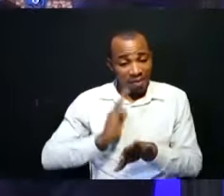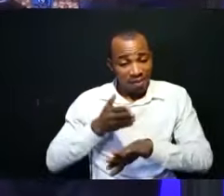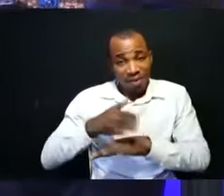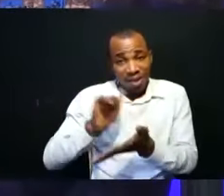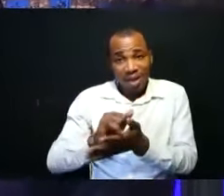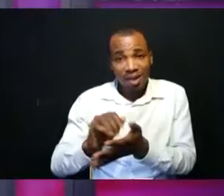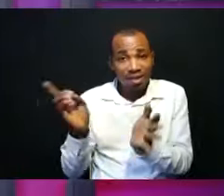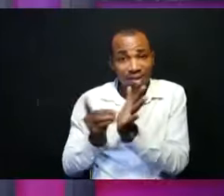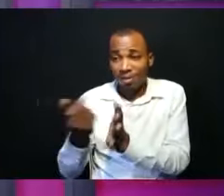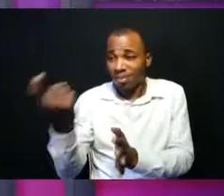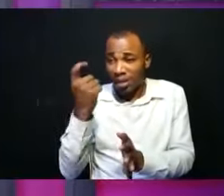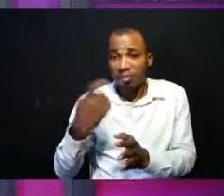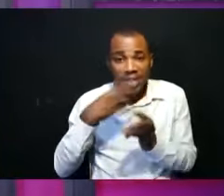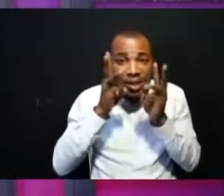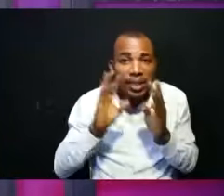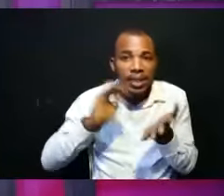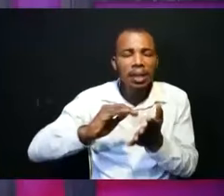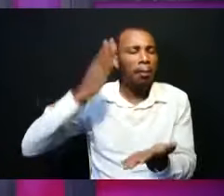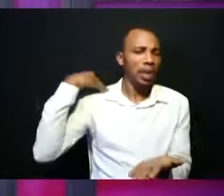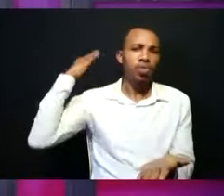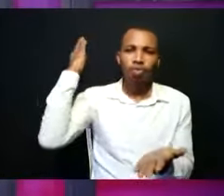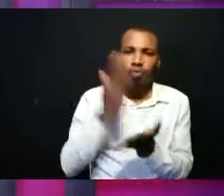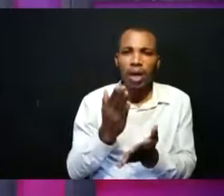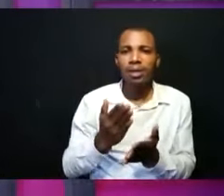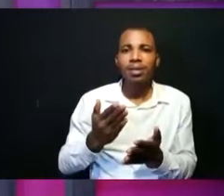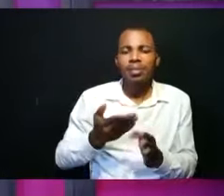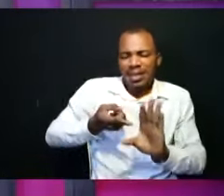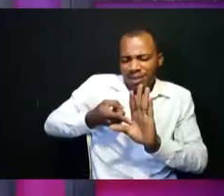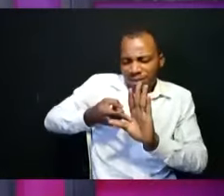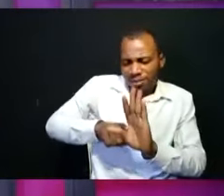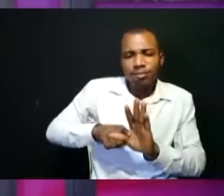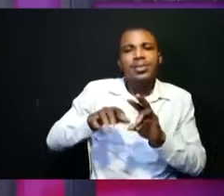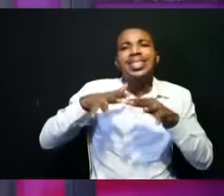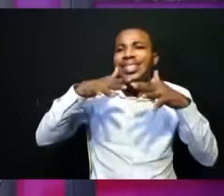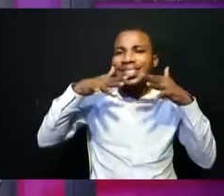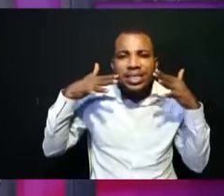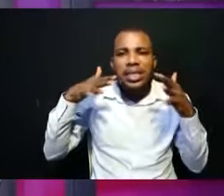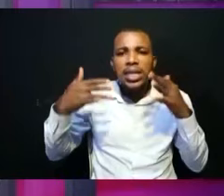ba kumpo. I smiled, yes, I forced to smile.